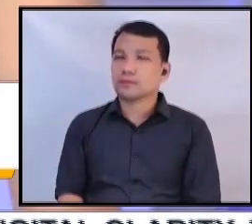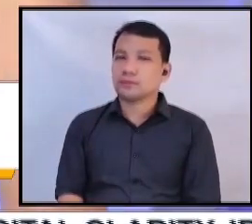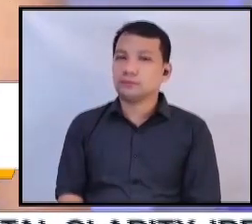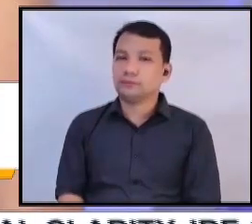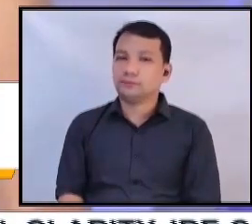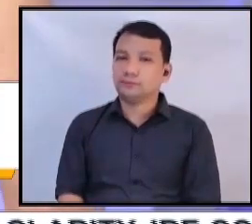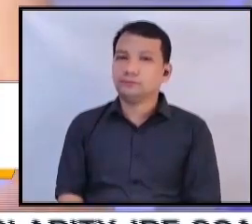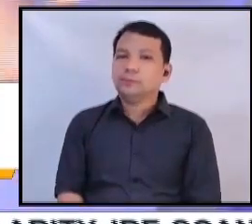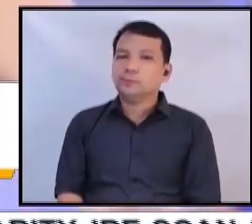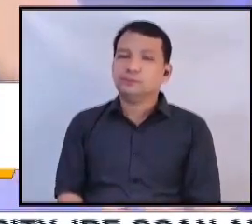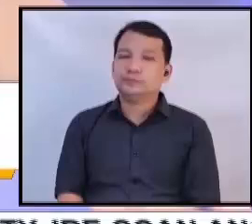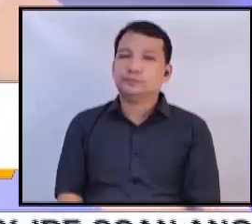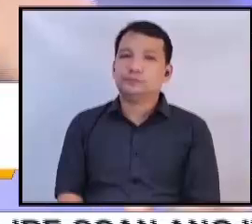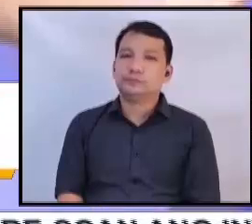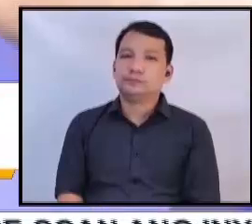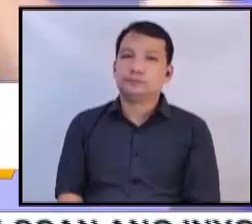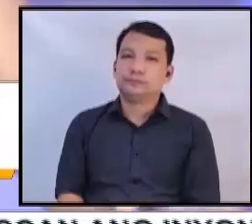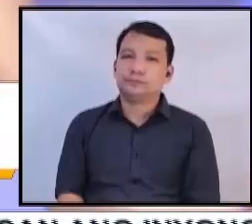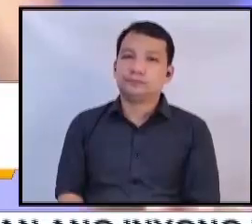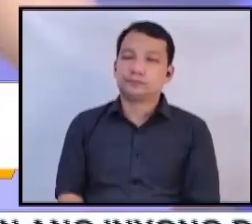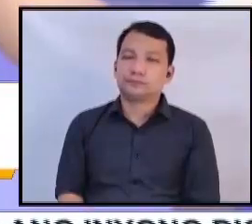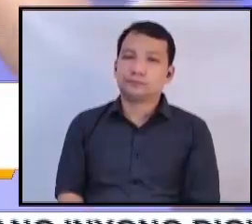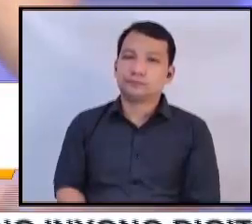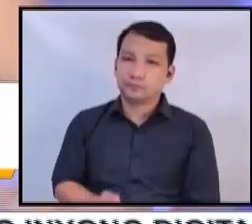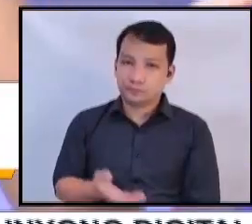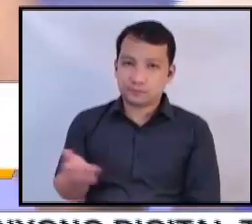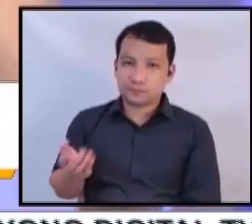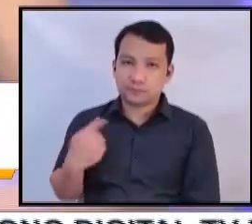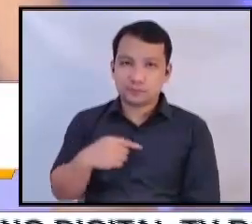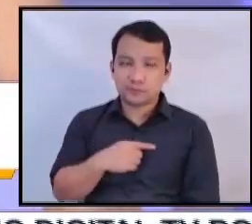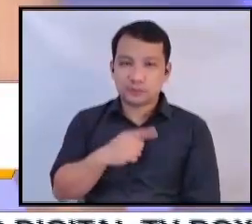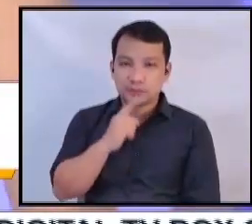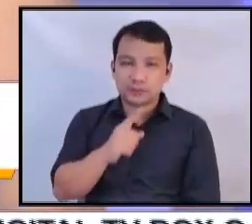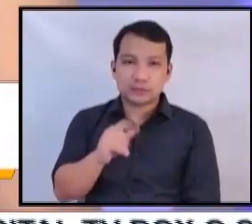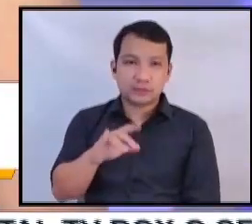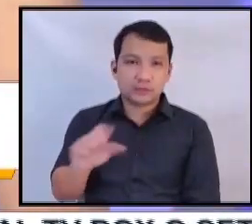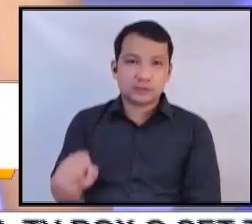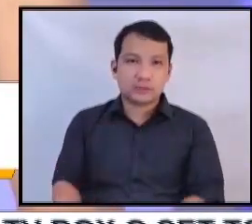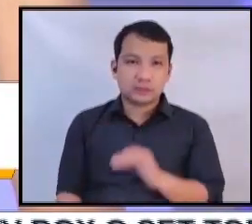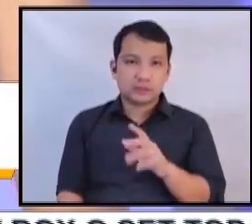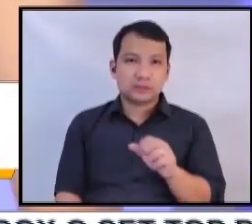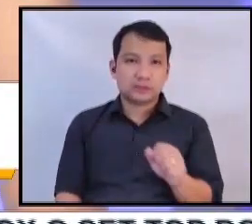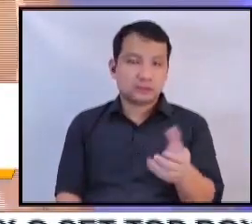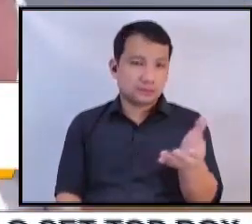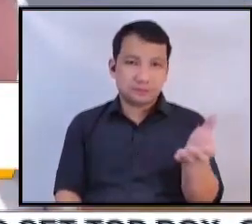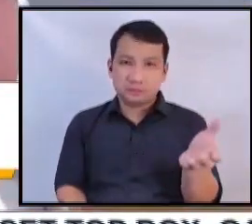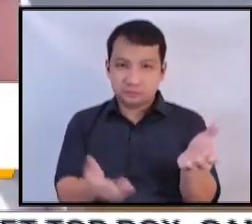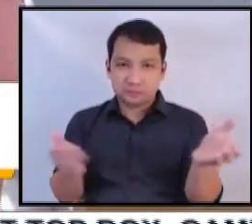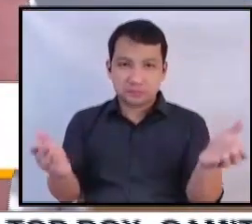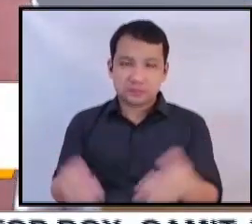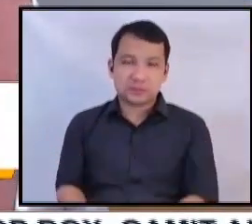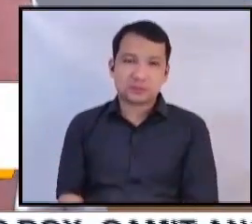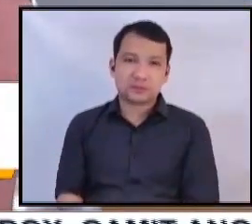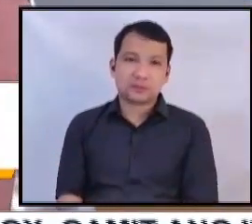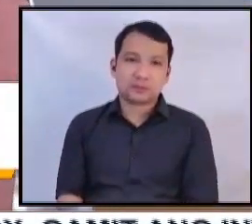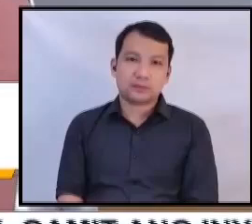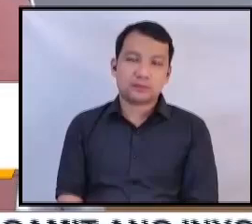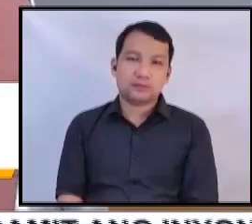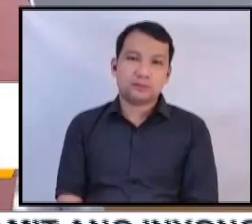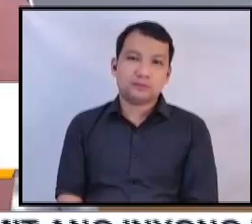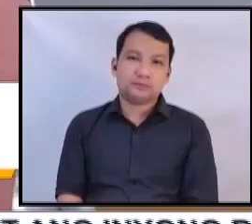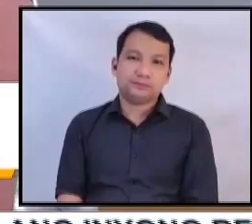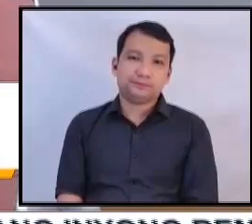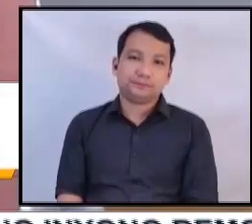Ready na, diba? Or short message na lang, Dr. Trisha and Jasmine and Mirna, sa ating mga ka-RSP. Alright, so sa ating